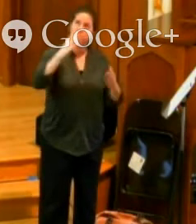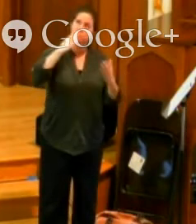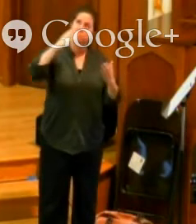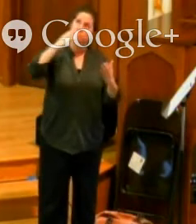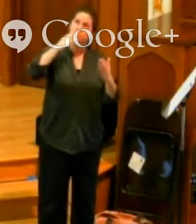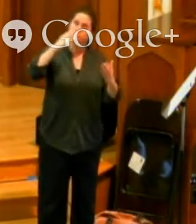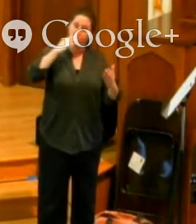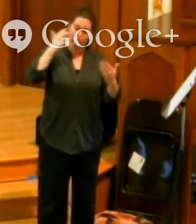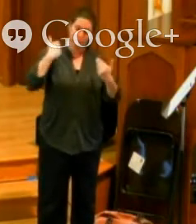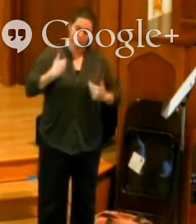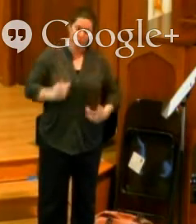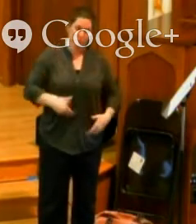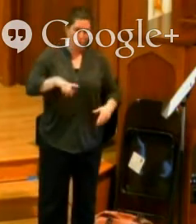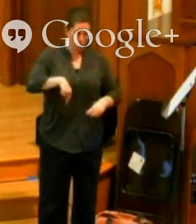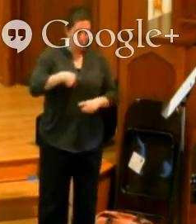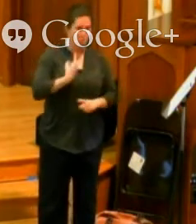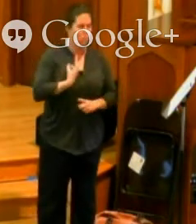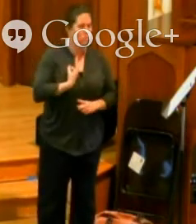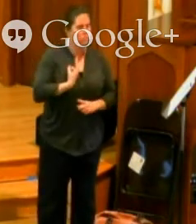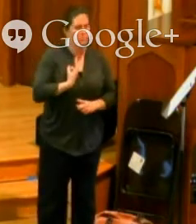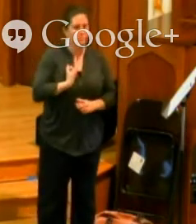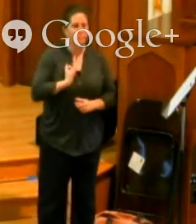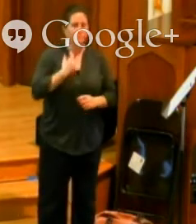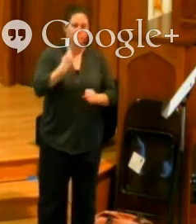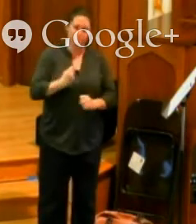me, my source of